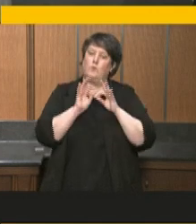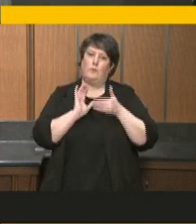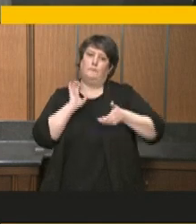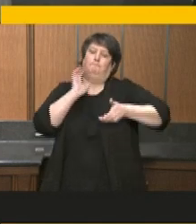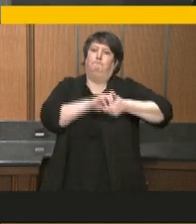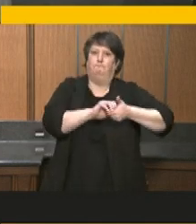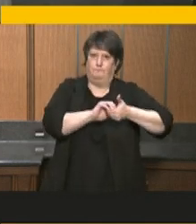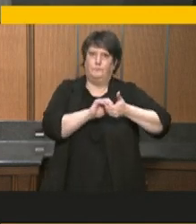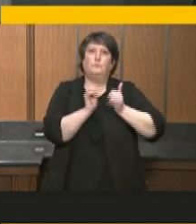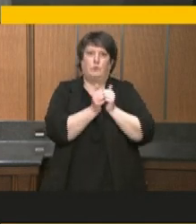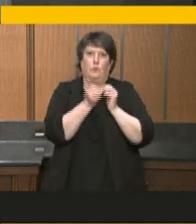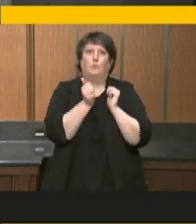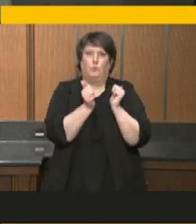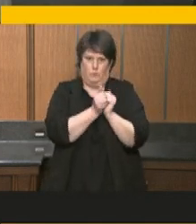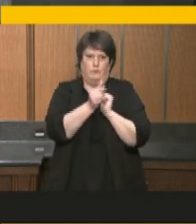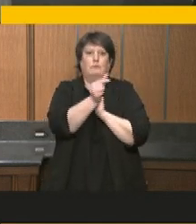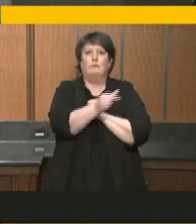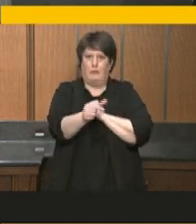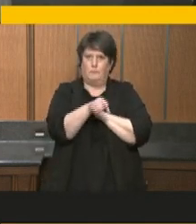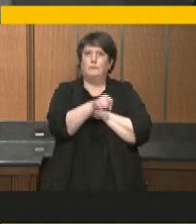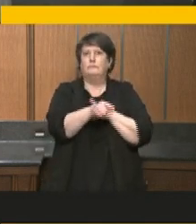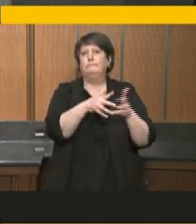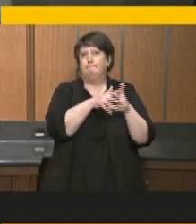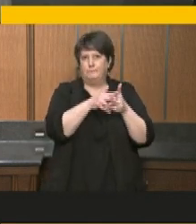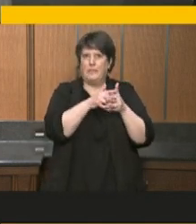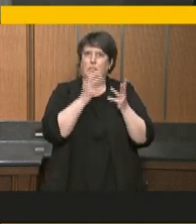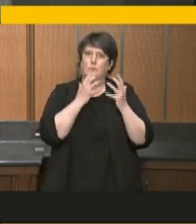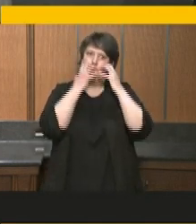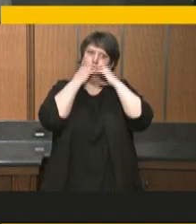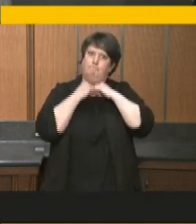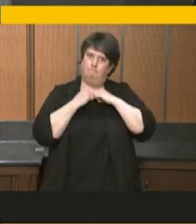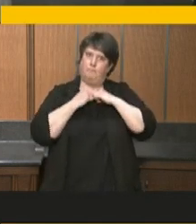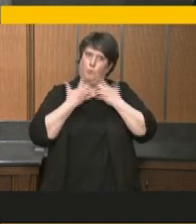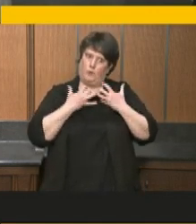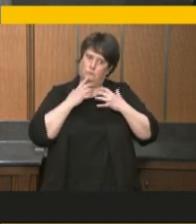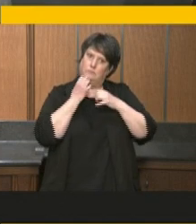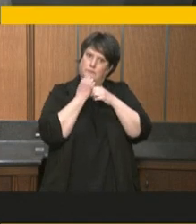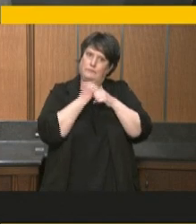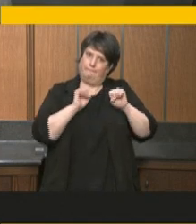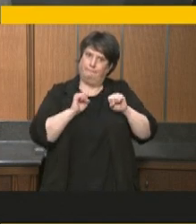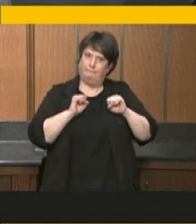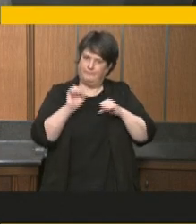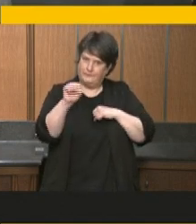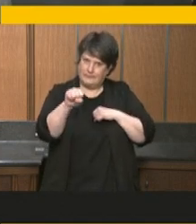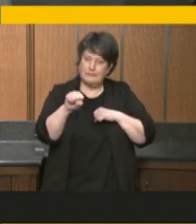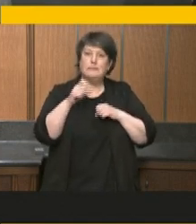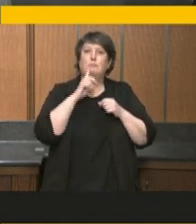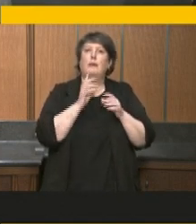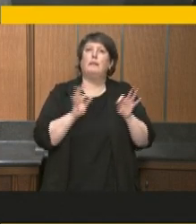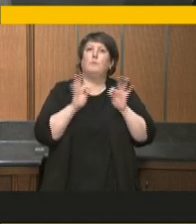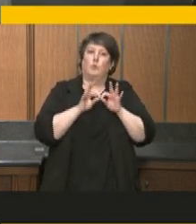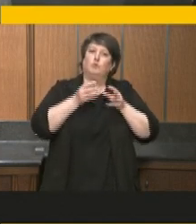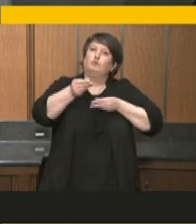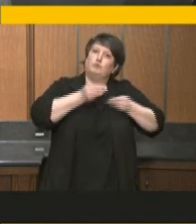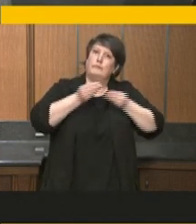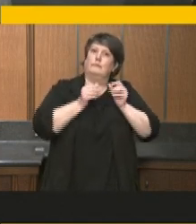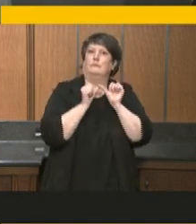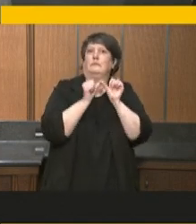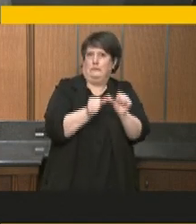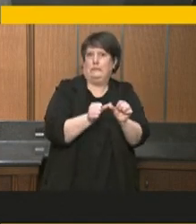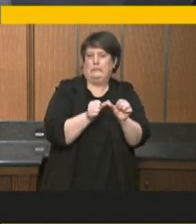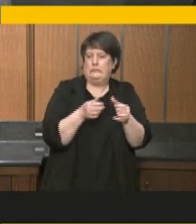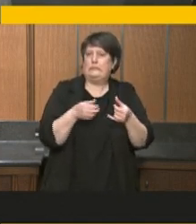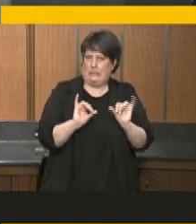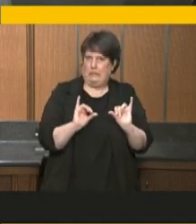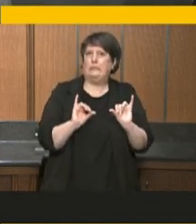together in maintaining the integrity of that border, but also in maintaining the essential trade activity that takes place between our two countries.